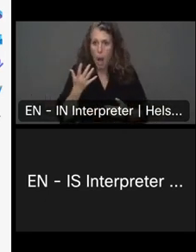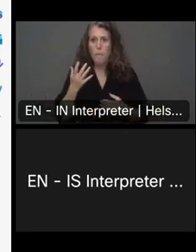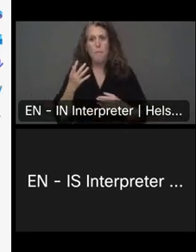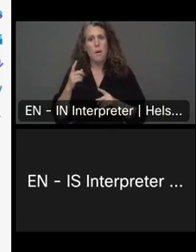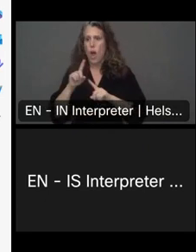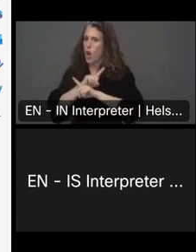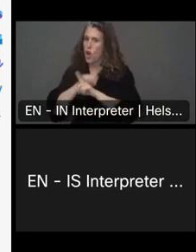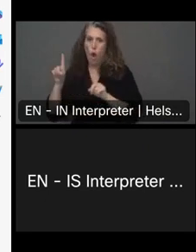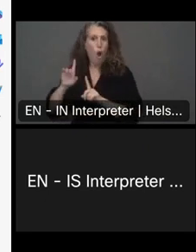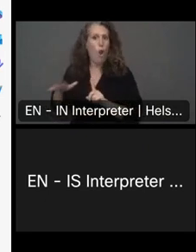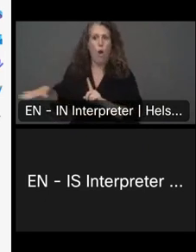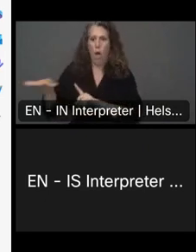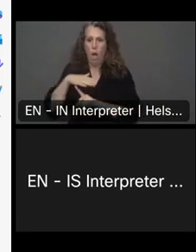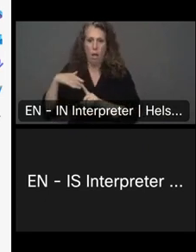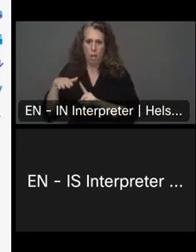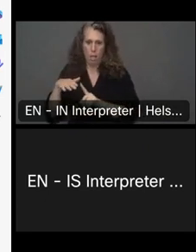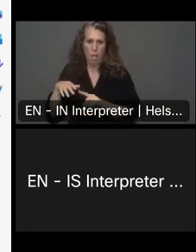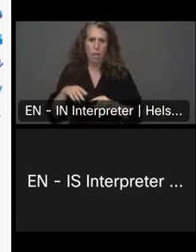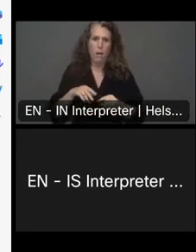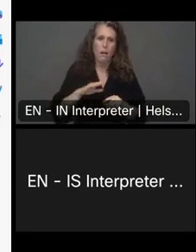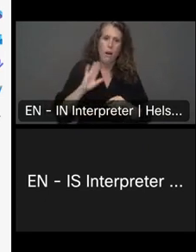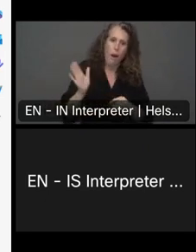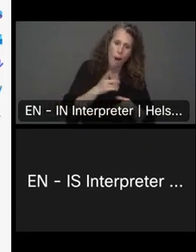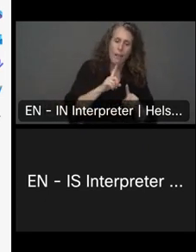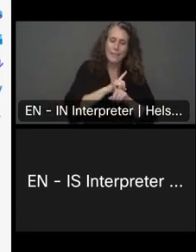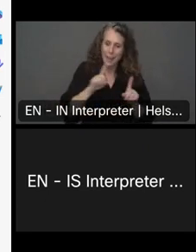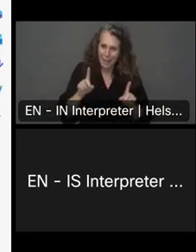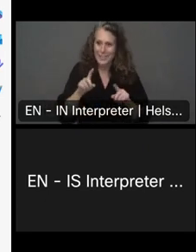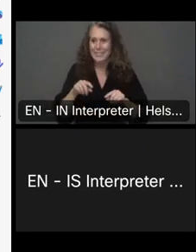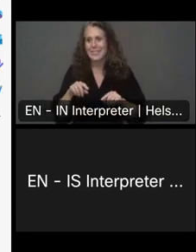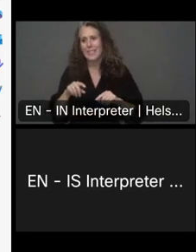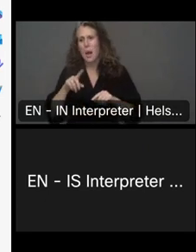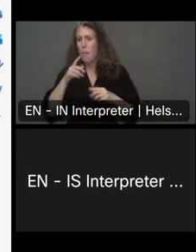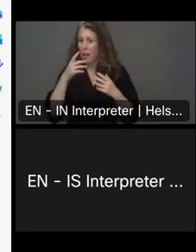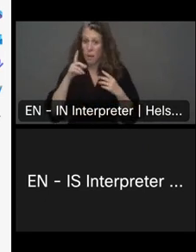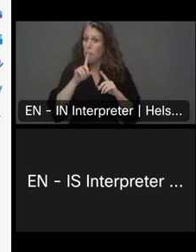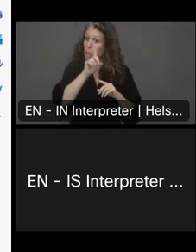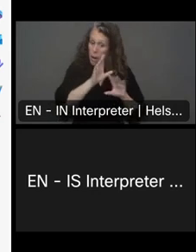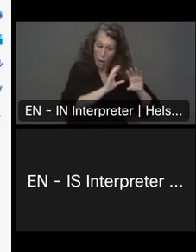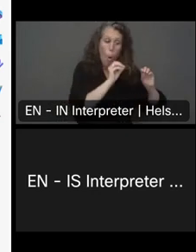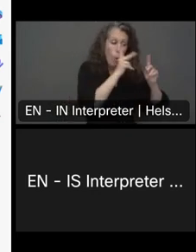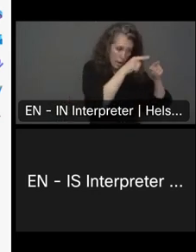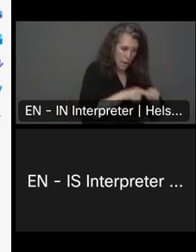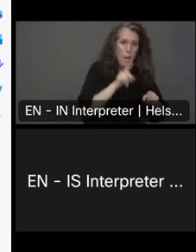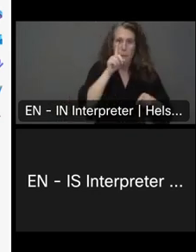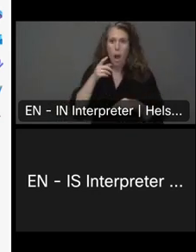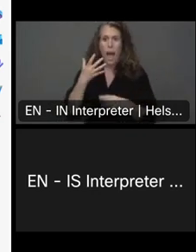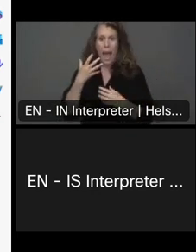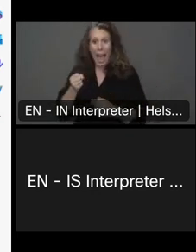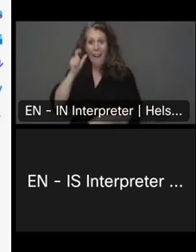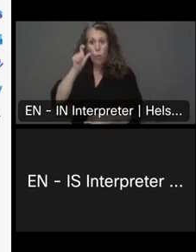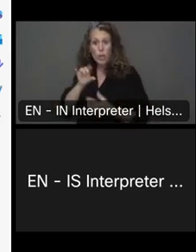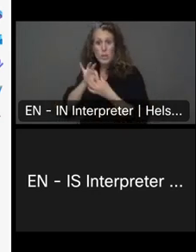no, or all, none, and null, but no word corresponding to some, and yet we never find that.